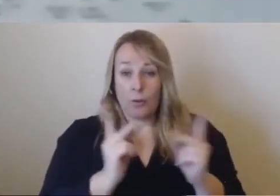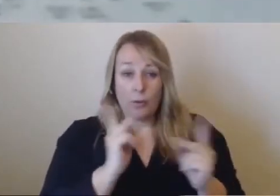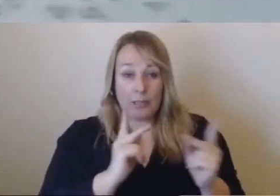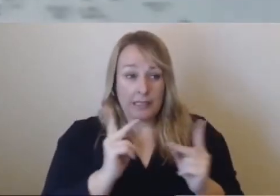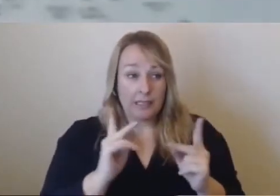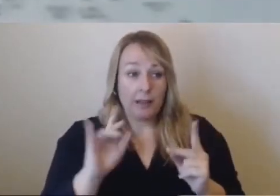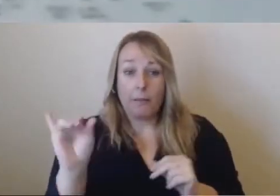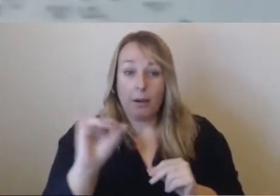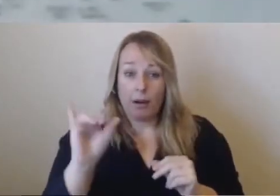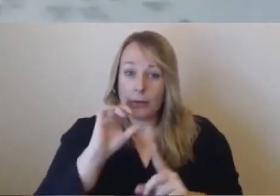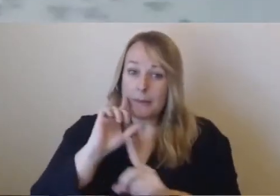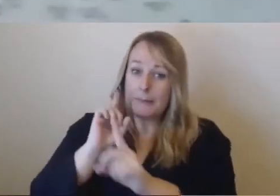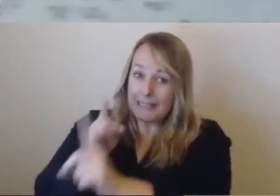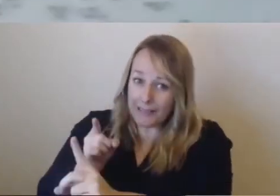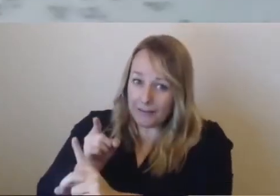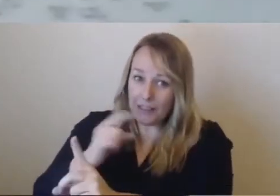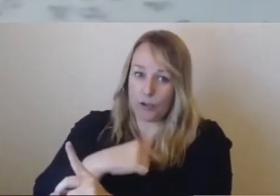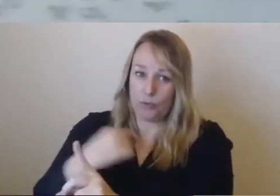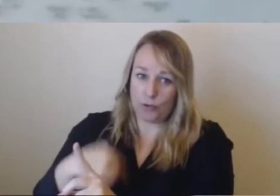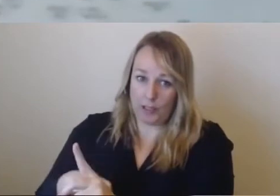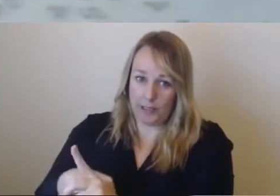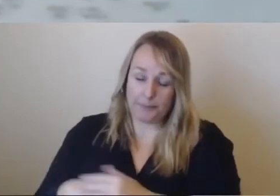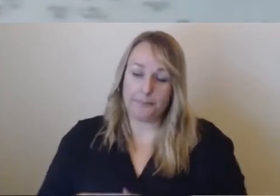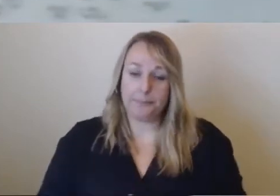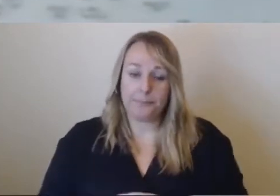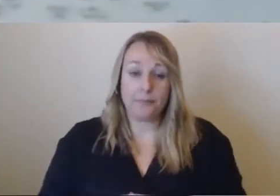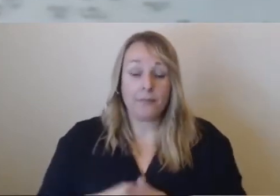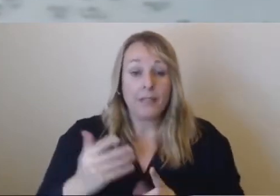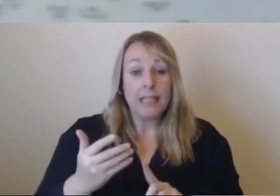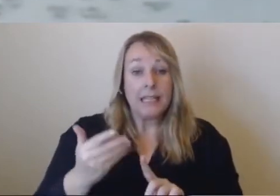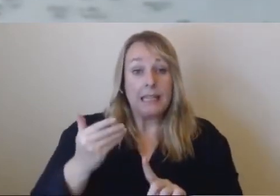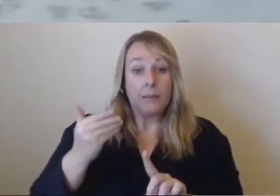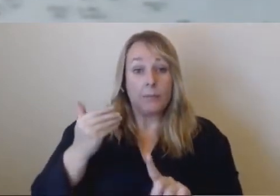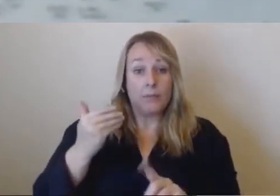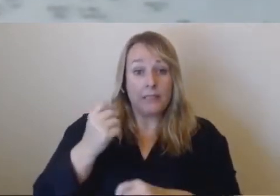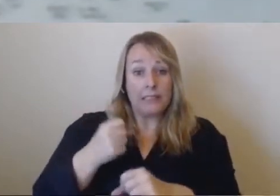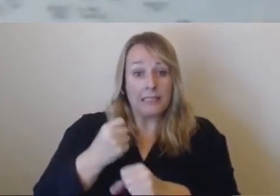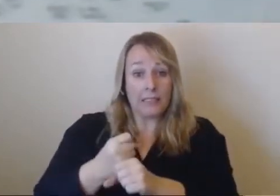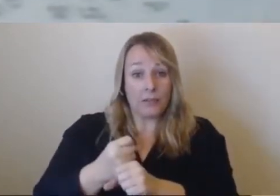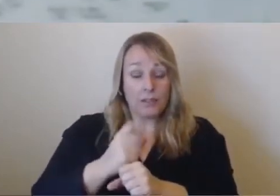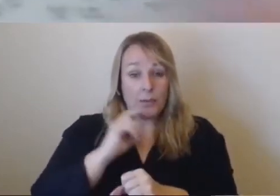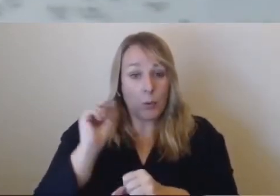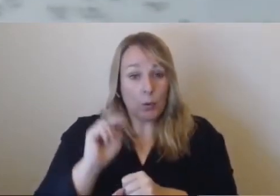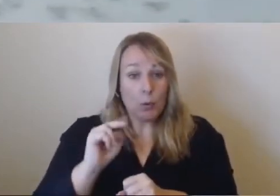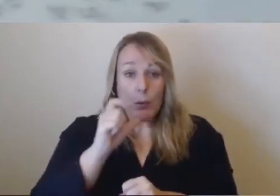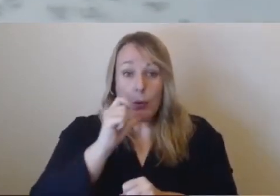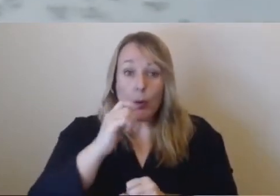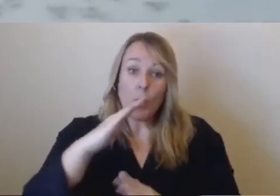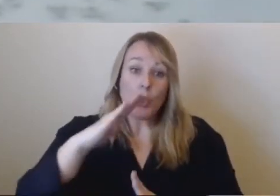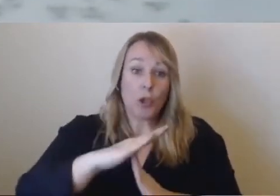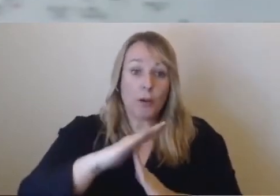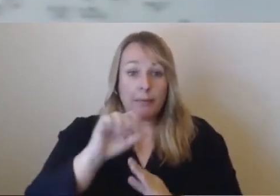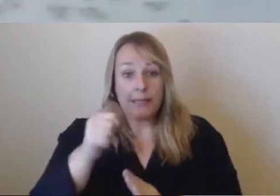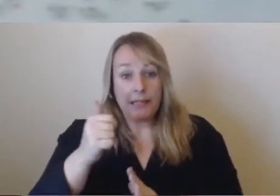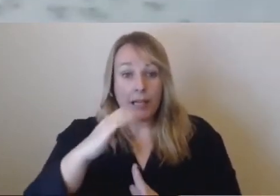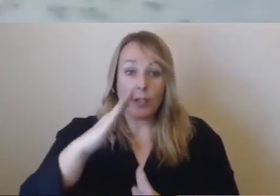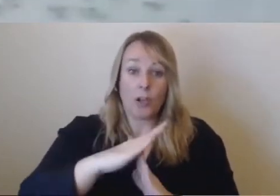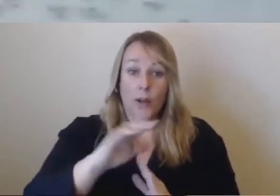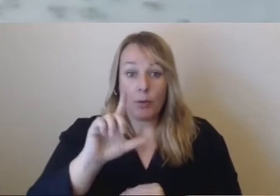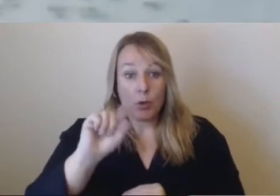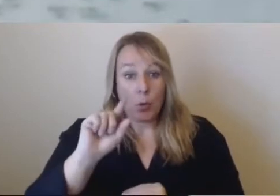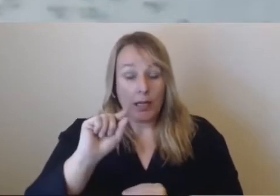keenly to China. In previous years, if you had a look at lists of the top 10, top 20 arms exporters in the